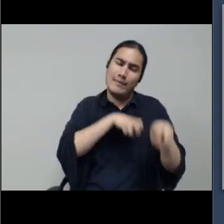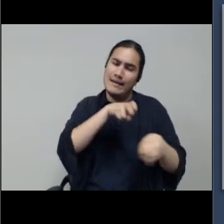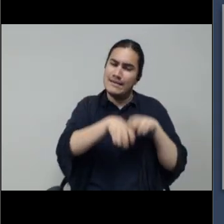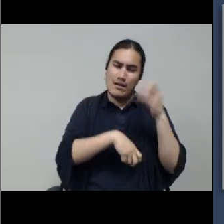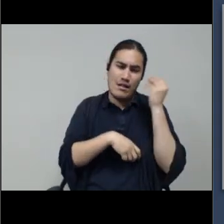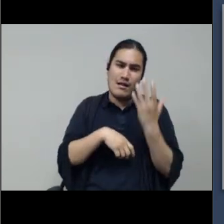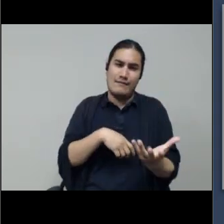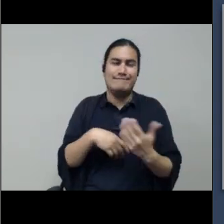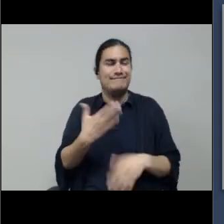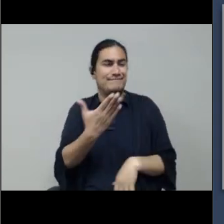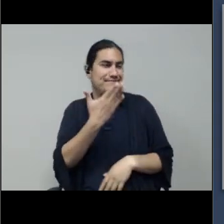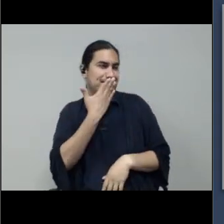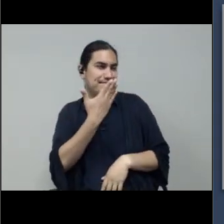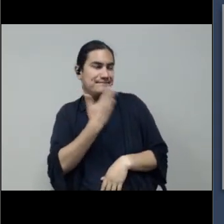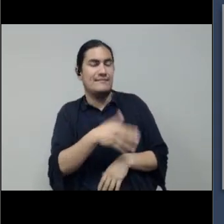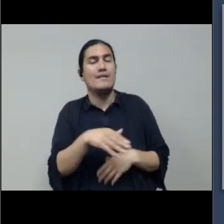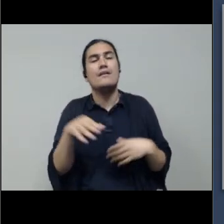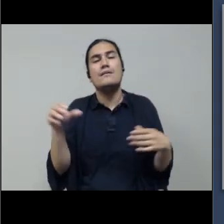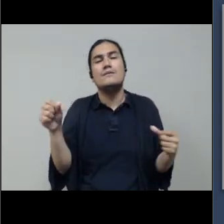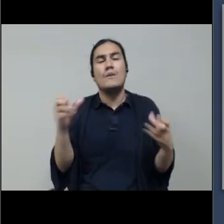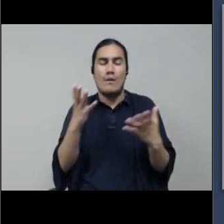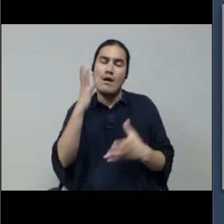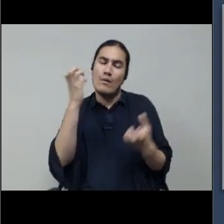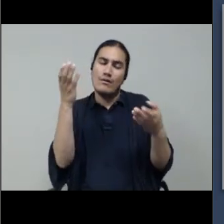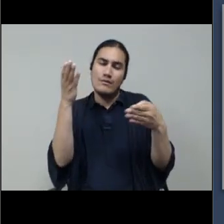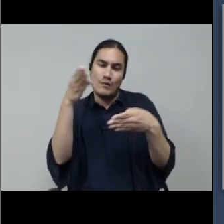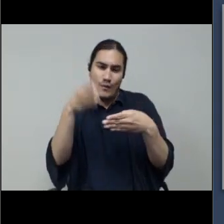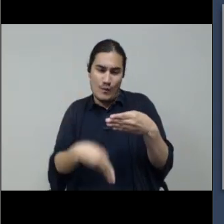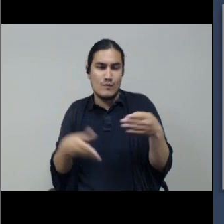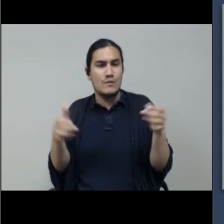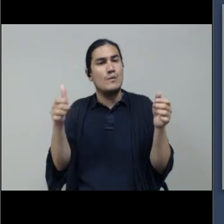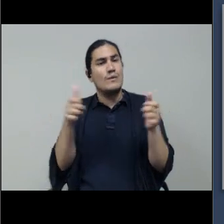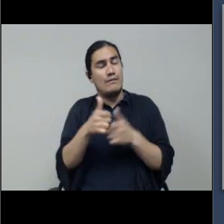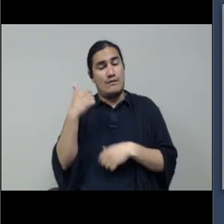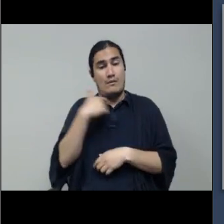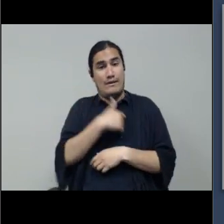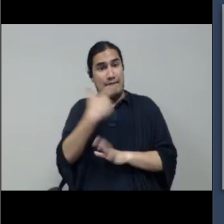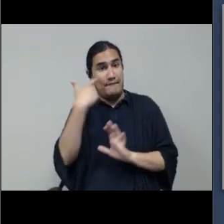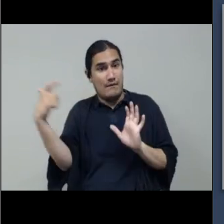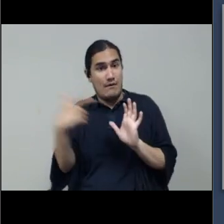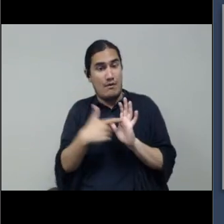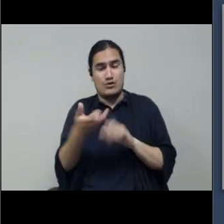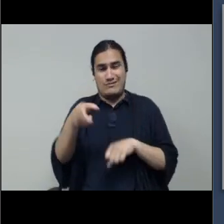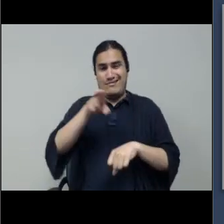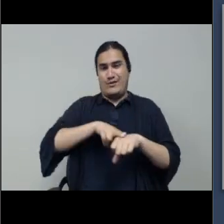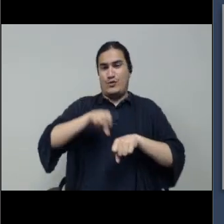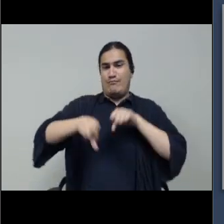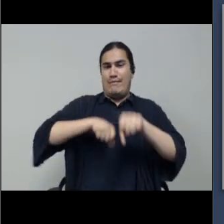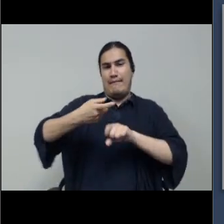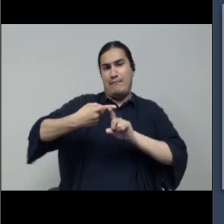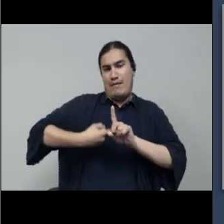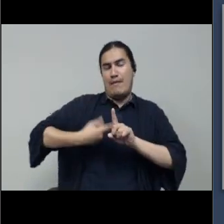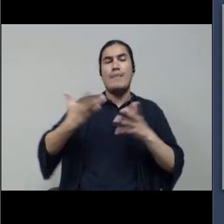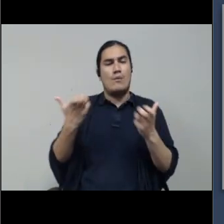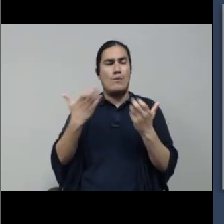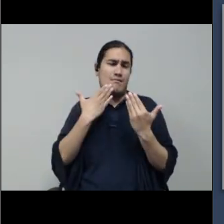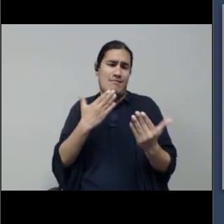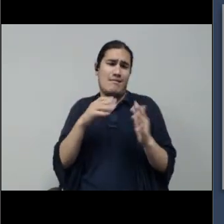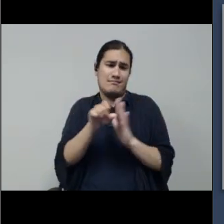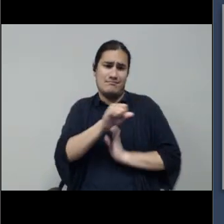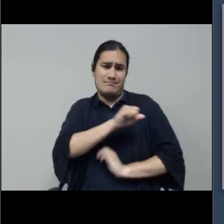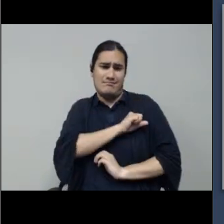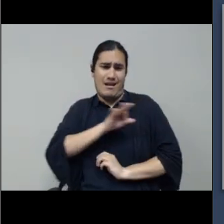Yes, thanks. And so just let me conclude by just, as we are acknowledging National Bike Month, wanting to thank the staff for being